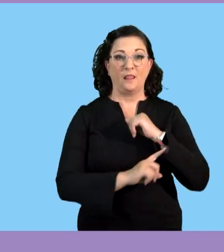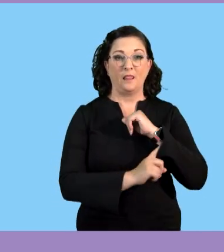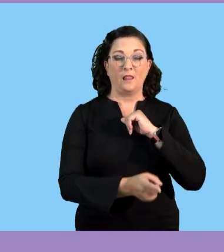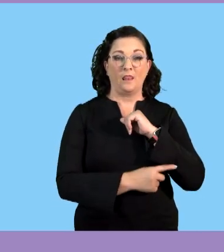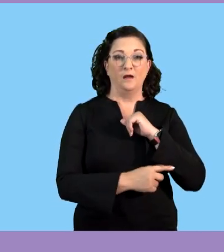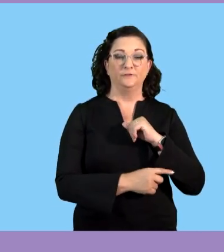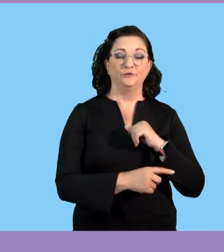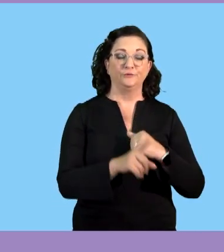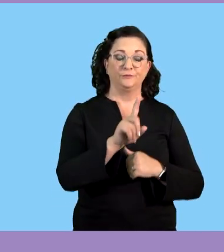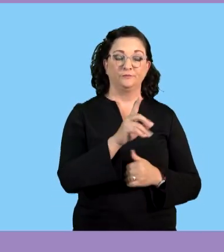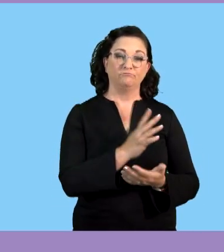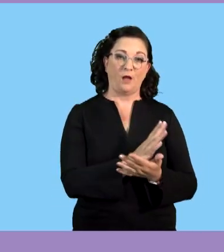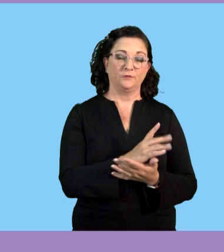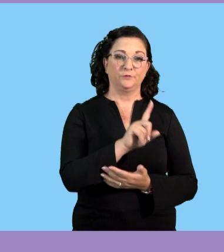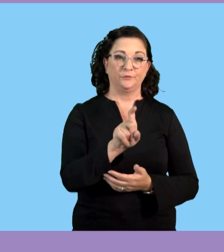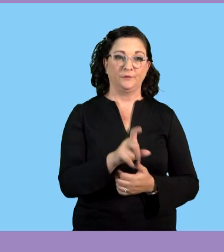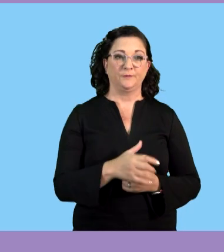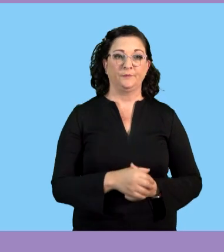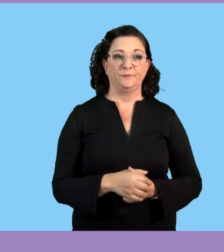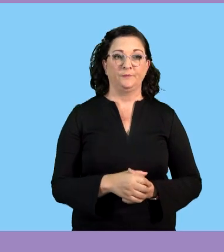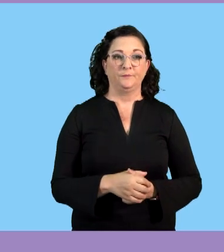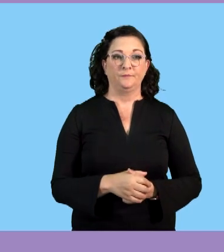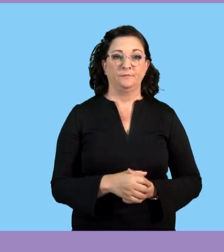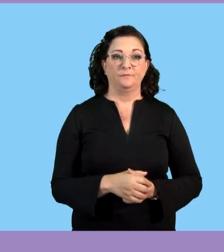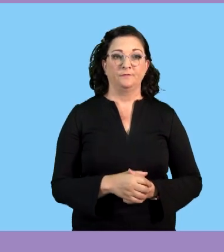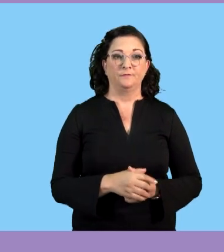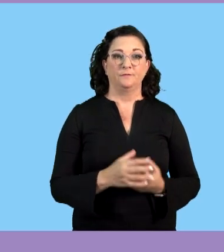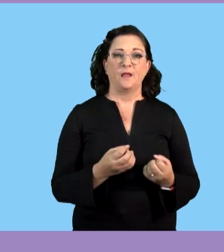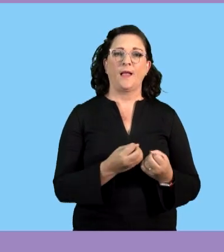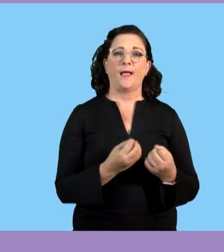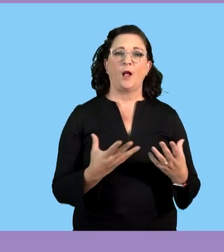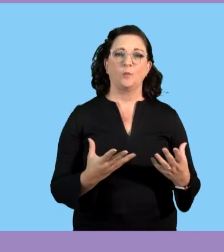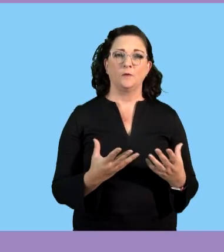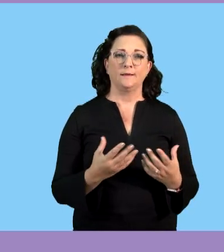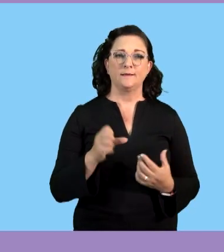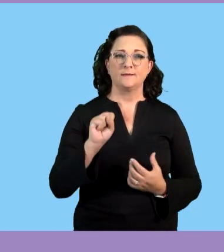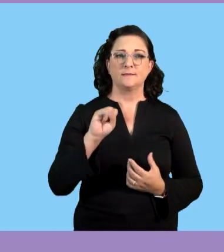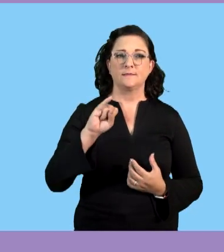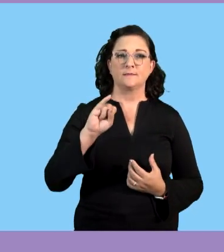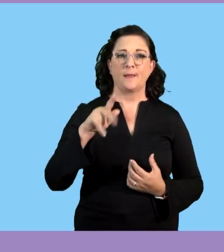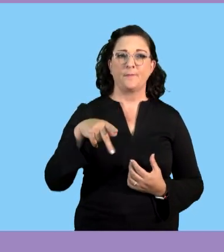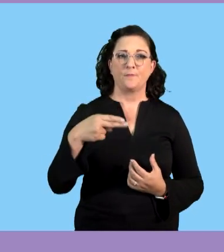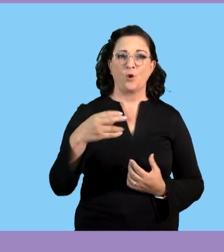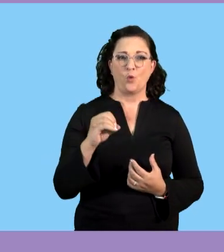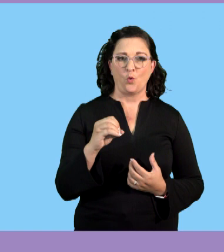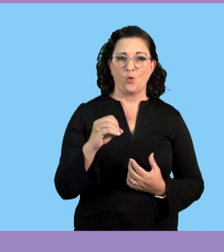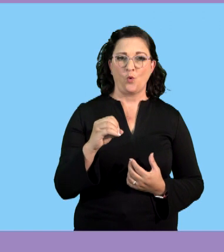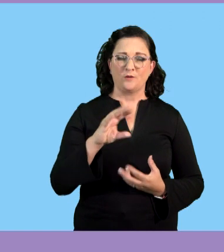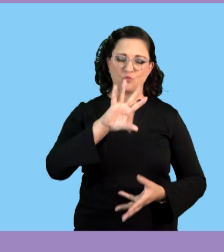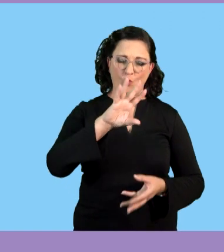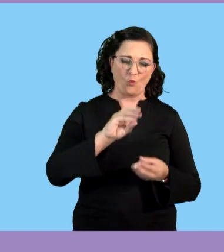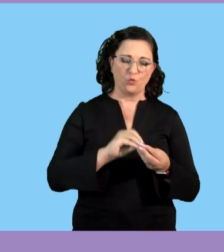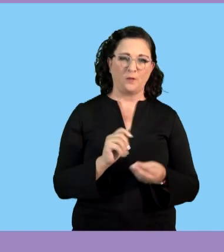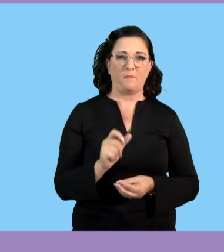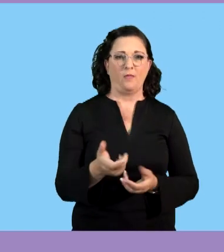last part of the question. The last part asks, how much does Sipo pay in total for